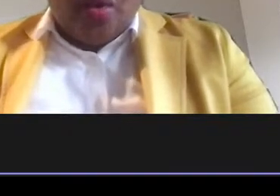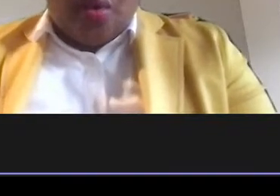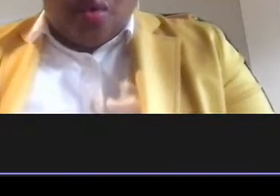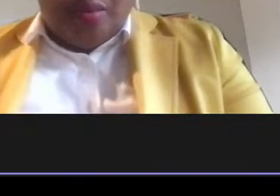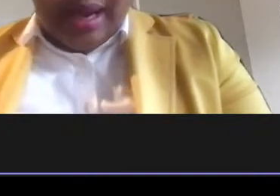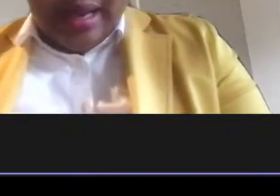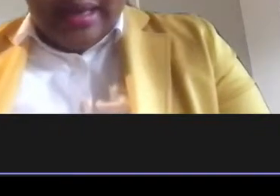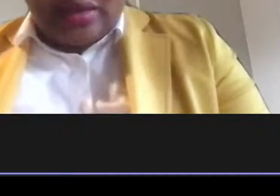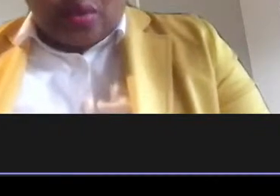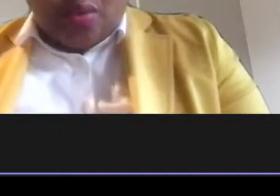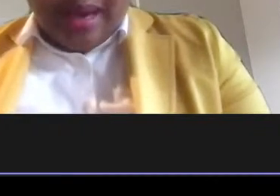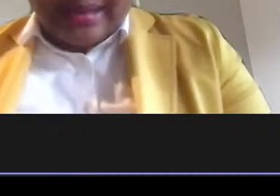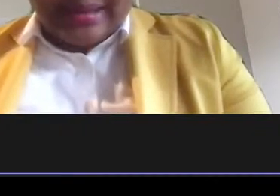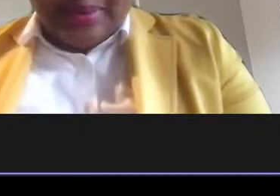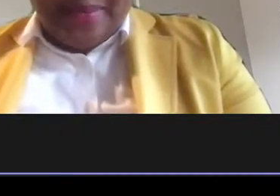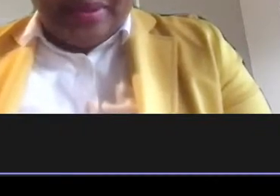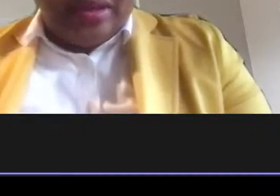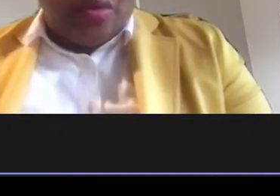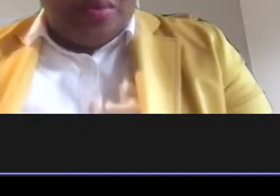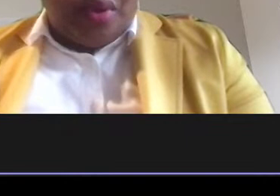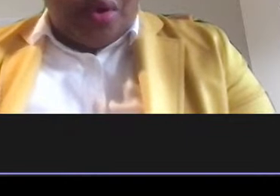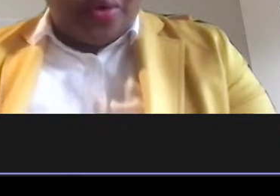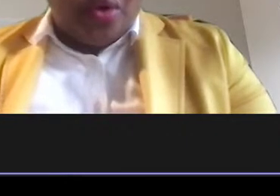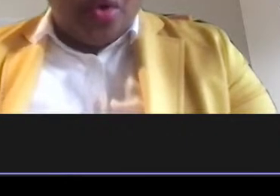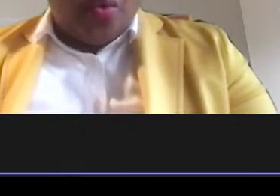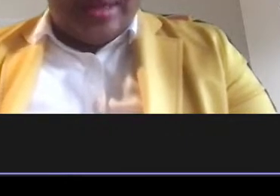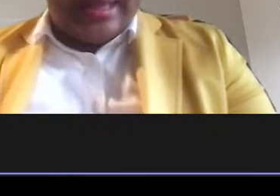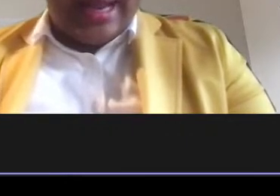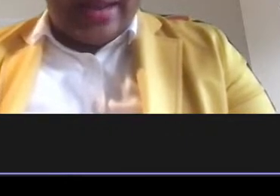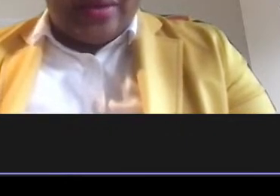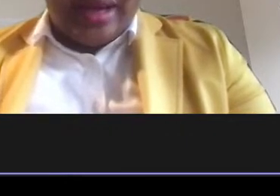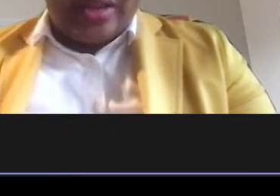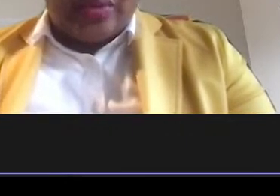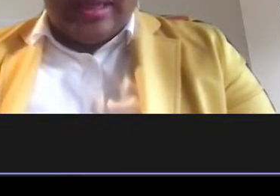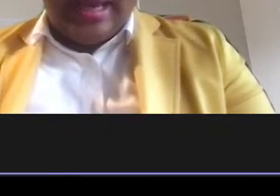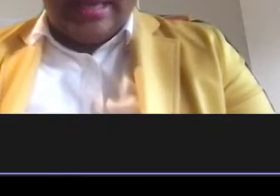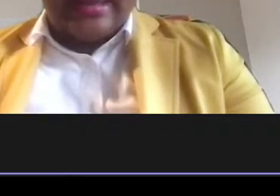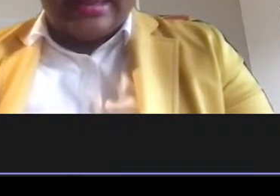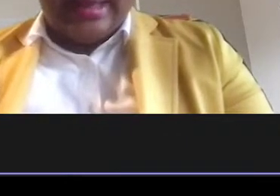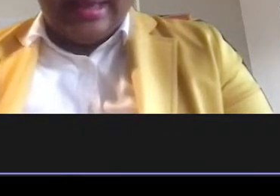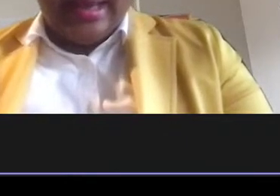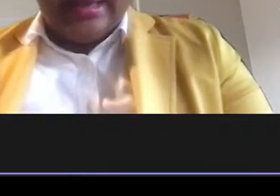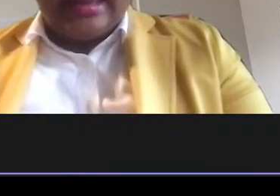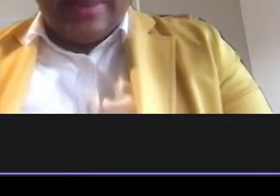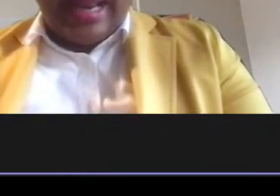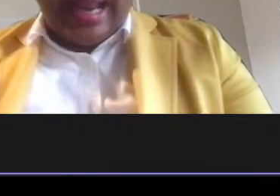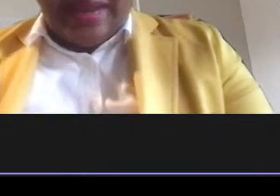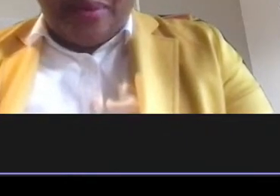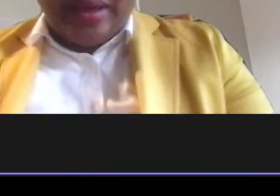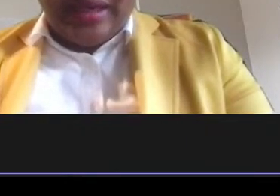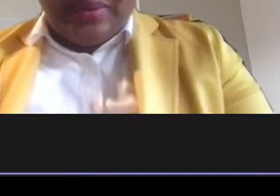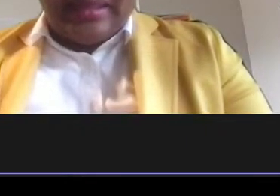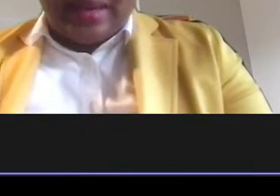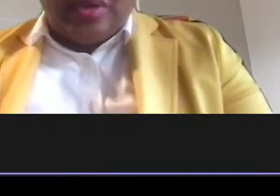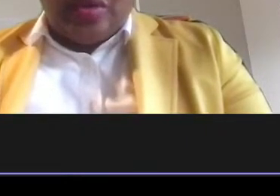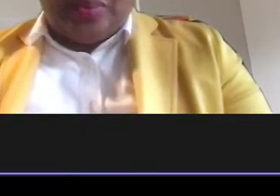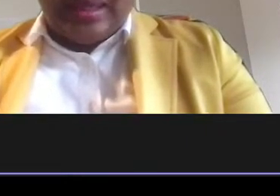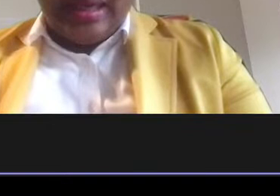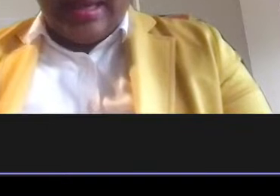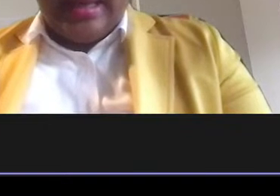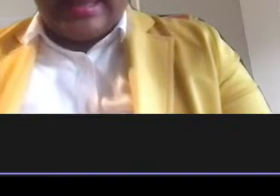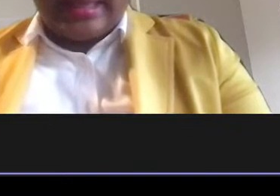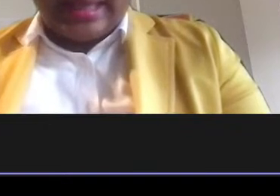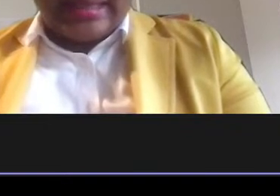ahlukene ukuba liqhubeze phambili umbono wenhlangano yethu i-ANC. Sibala lapho